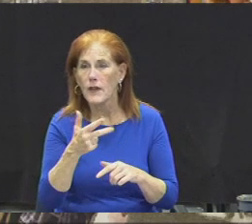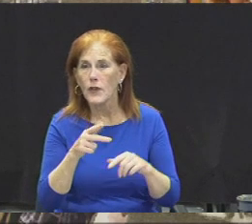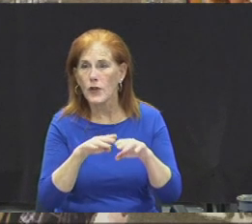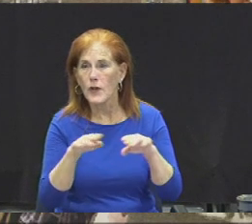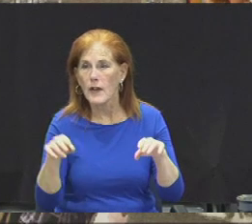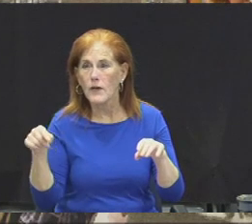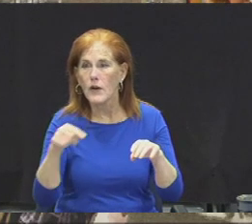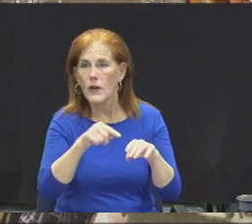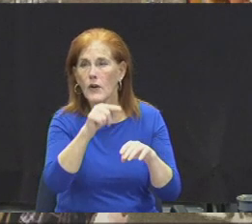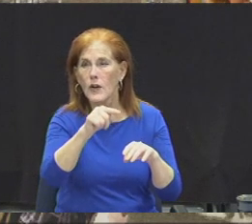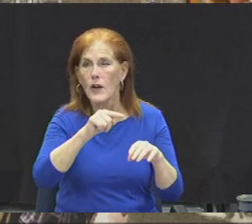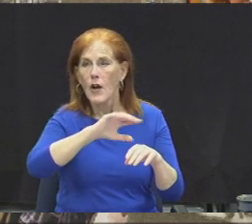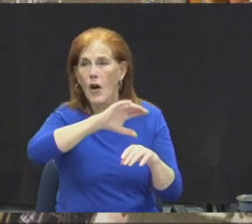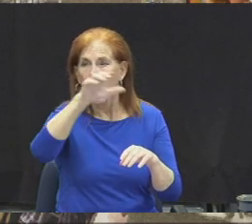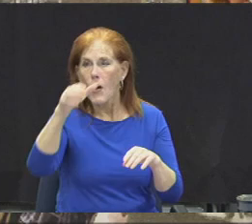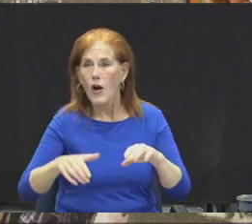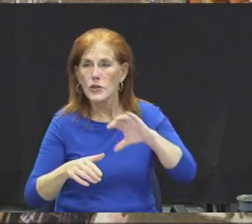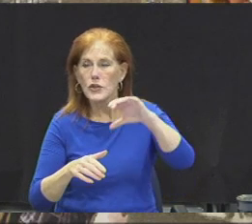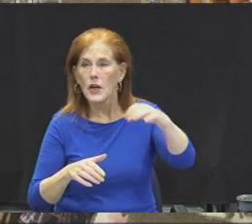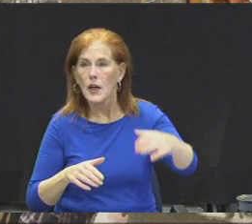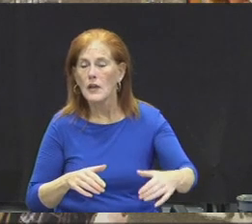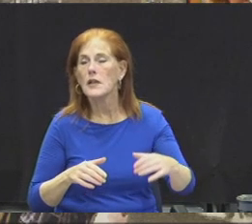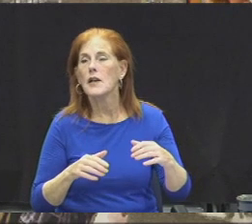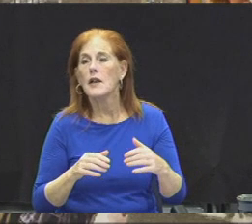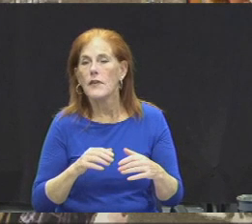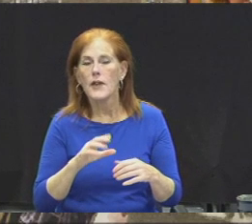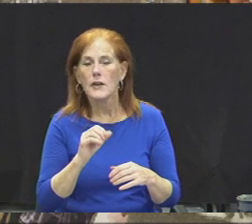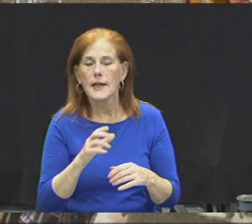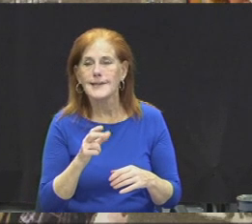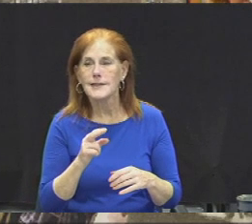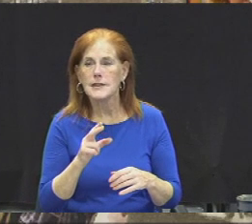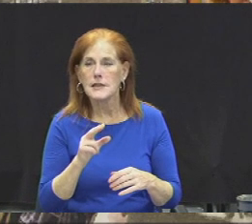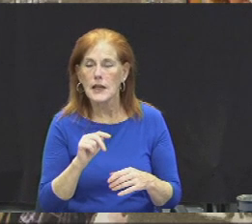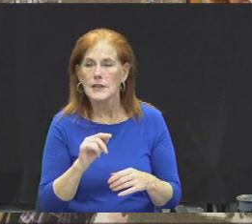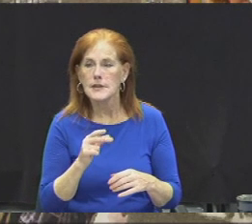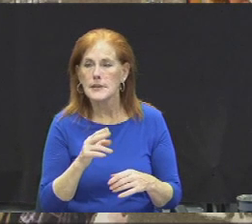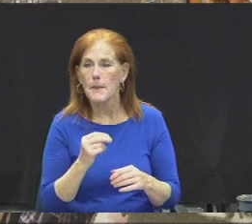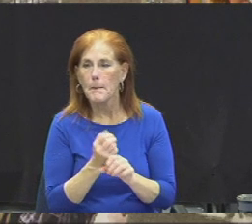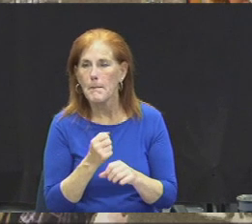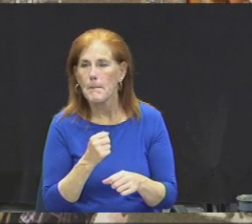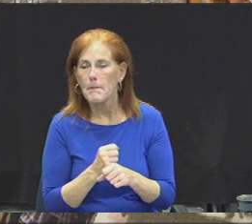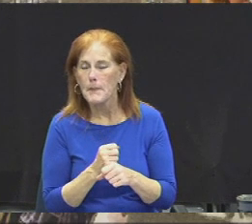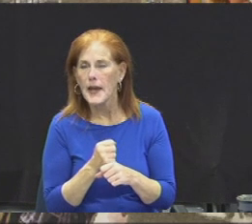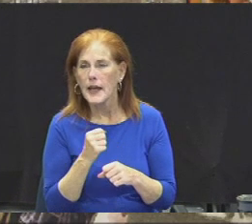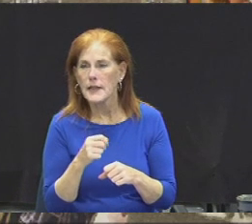level is these kind of arches overhead. They're custom play structures. They do include some access and